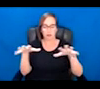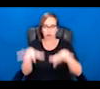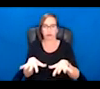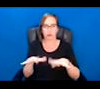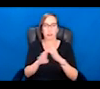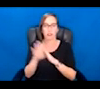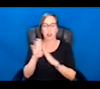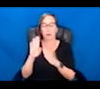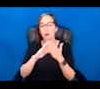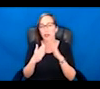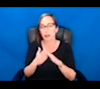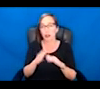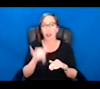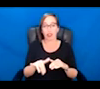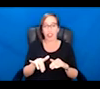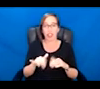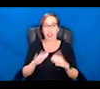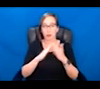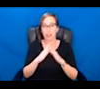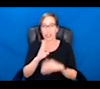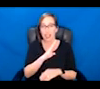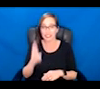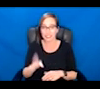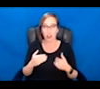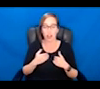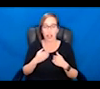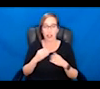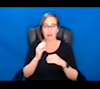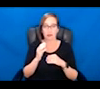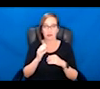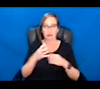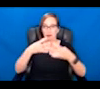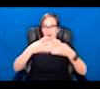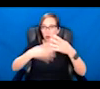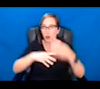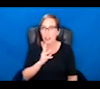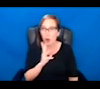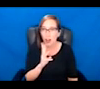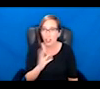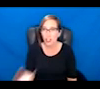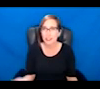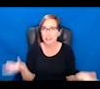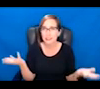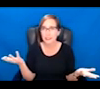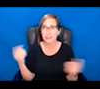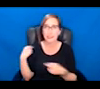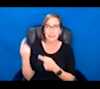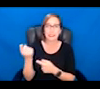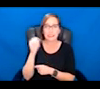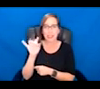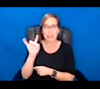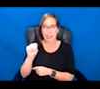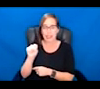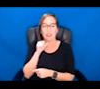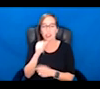community, but that community has never had running water. And as of the 1980s, they no longer even have the